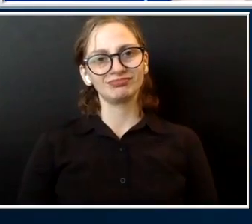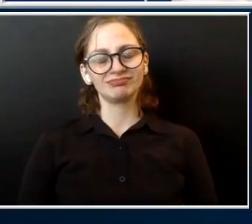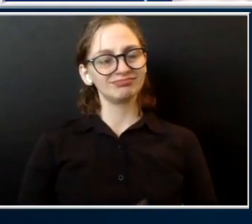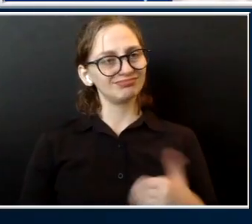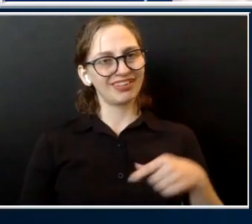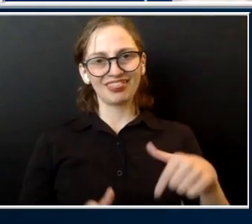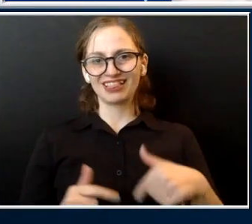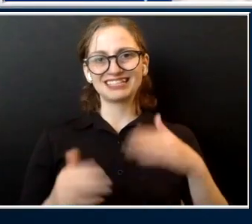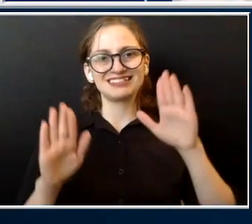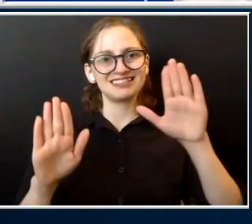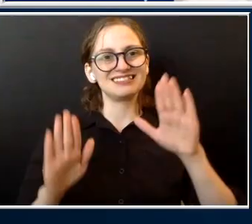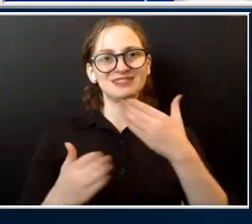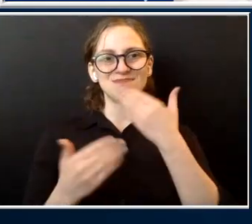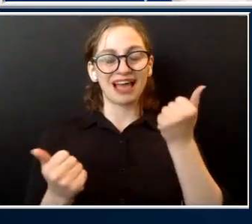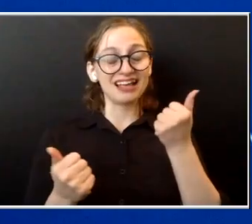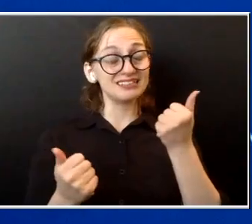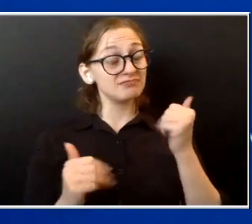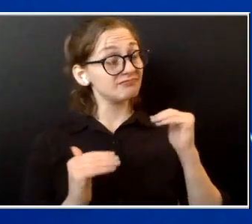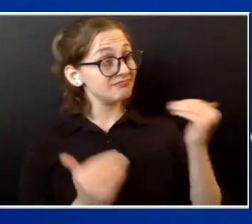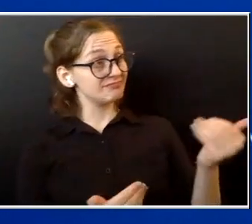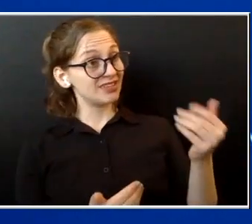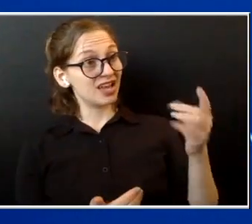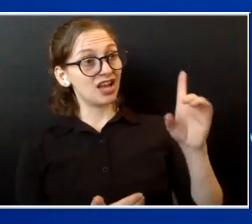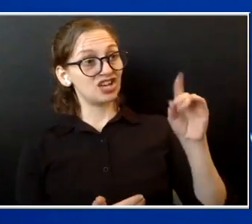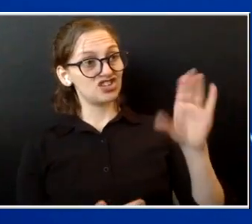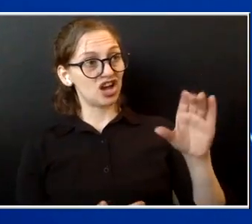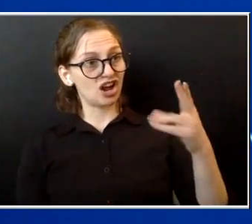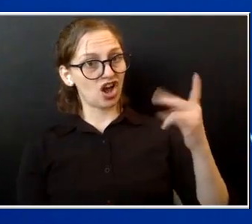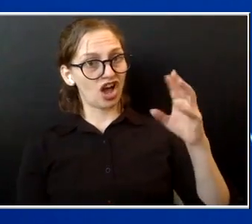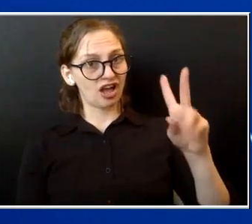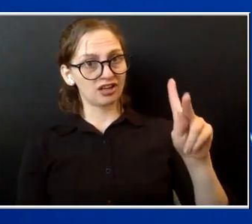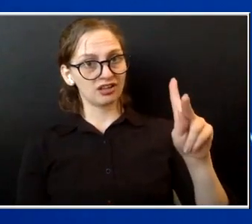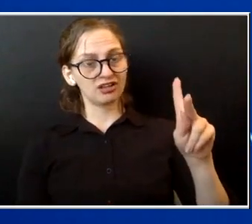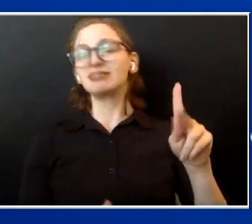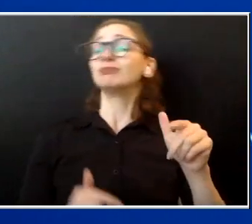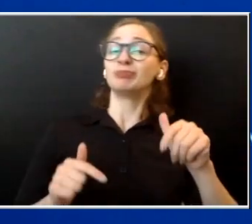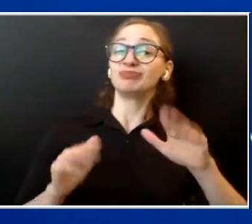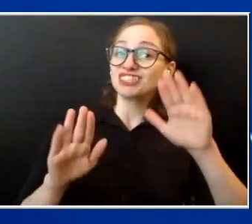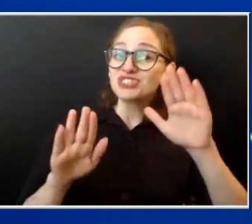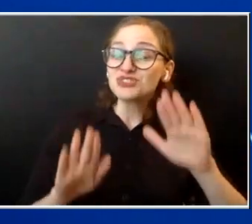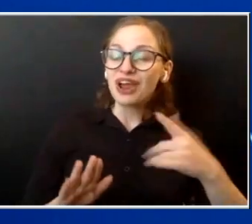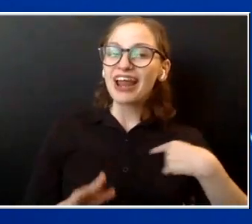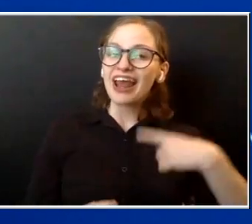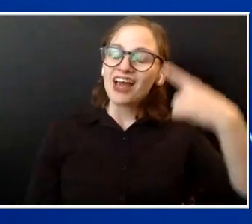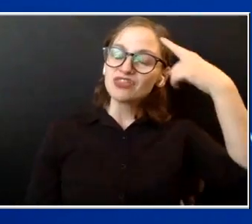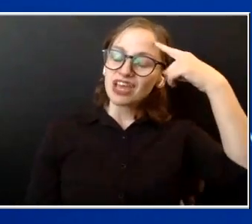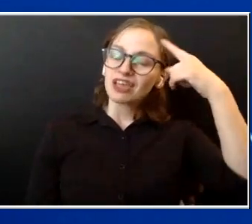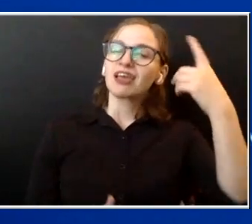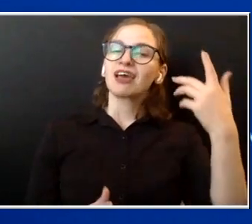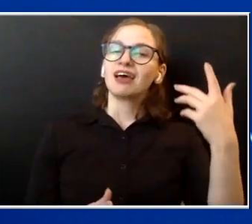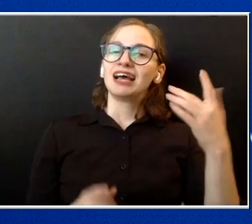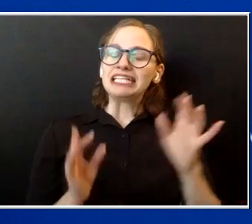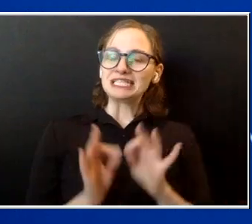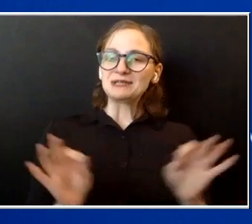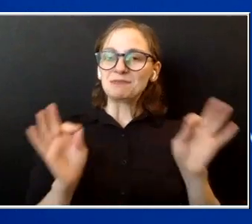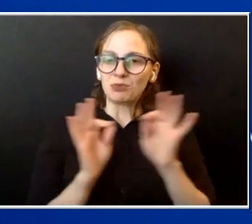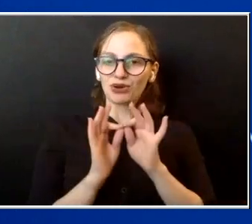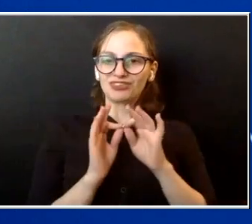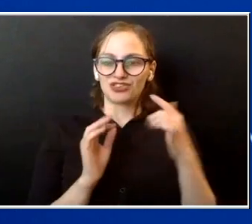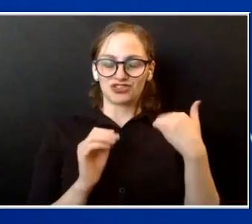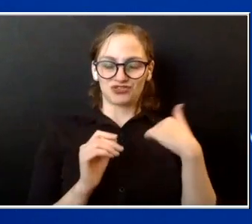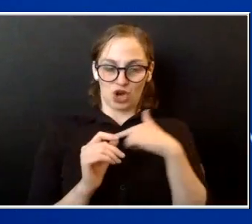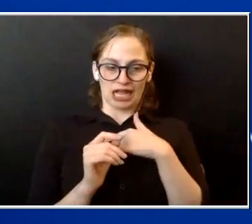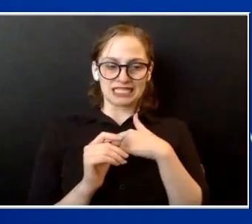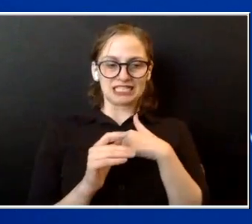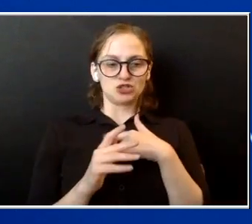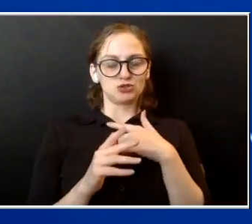Doc Hogg. Yeah, I think this is great, and I think it behooves us then to try and keep everybody safe. And we heard our guests talking